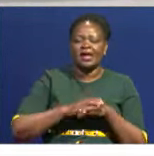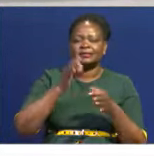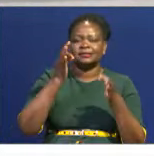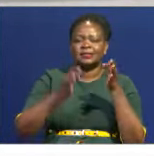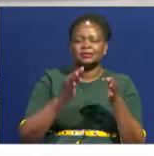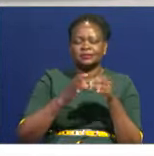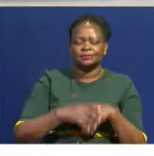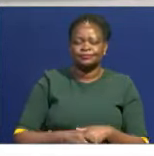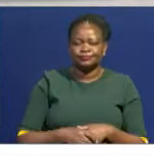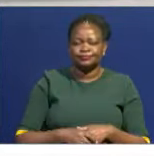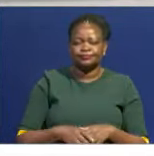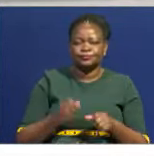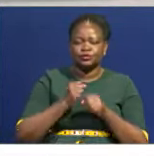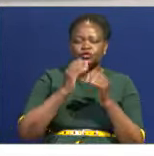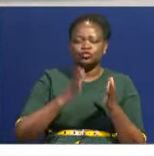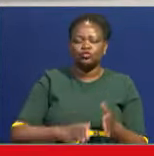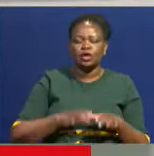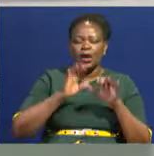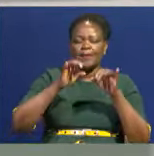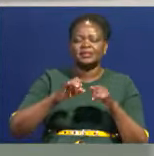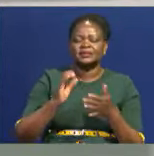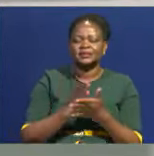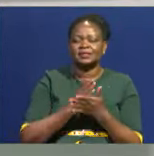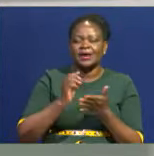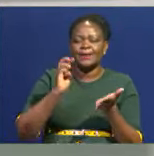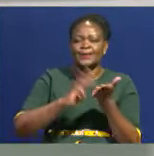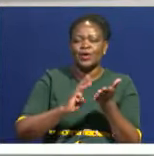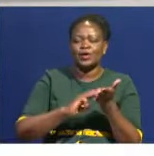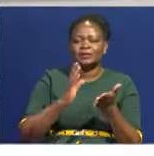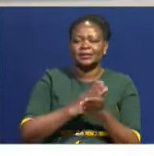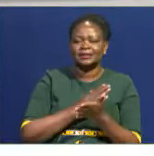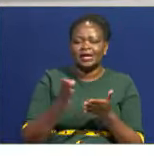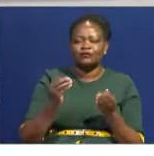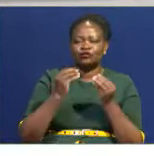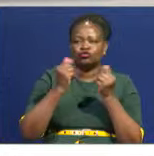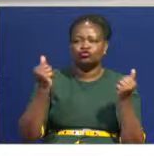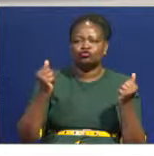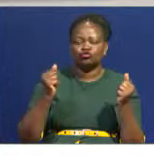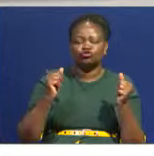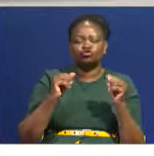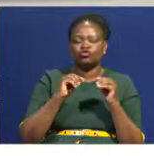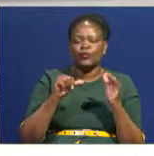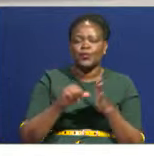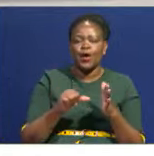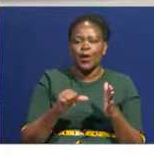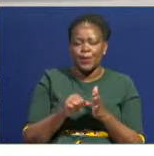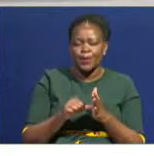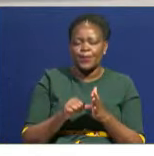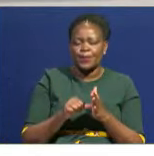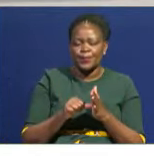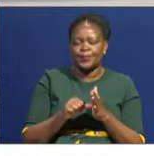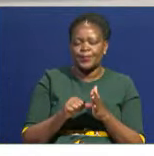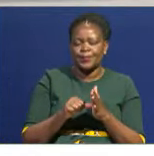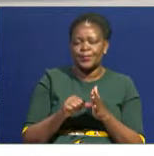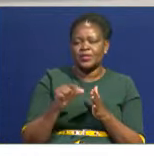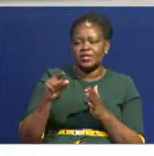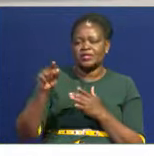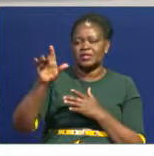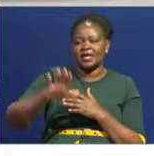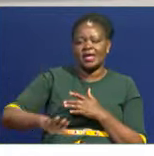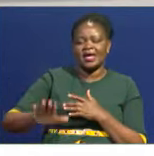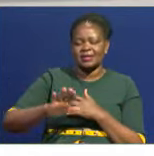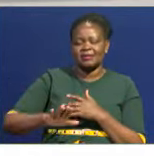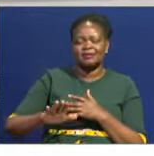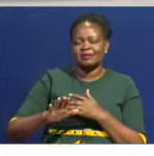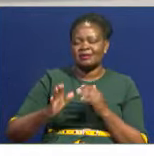Now, stakeholders in the mining sector in Migori County have intervened to address disputes in the country's largest mining site.